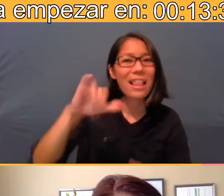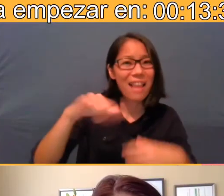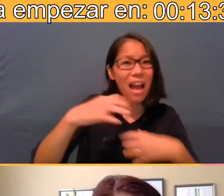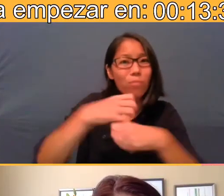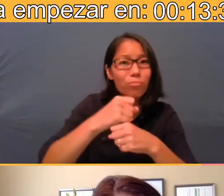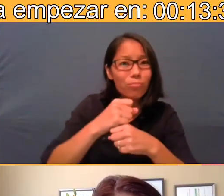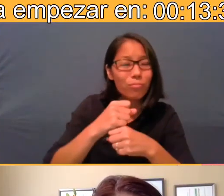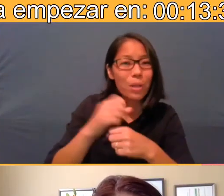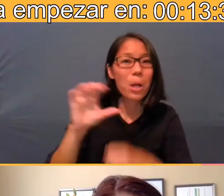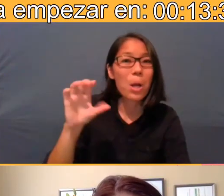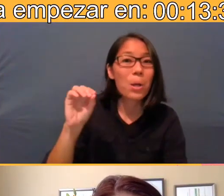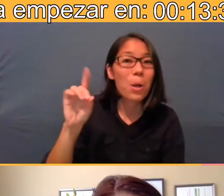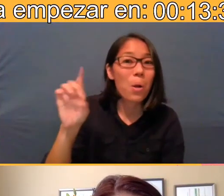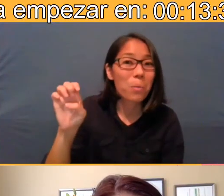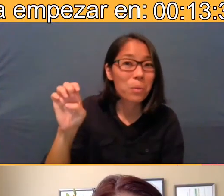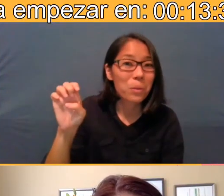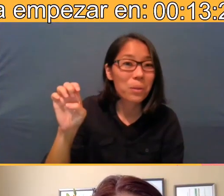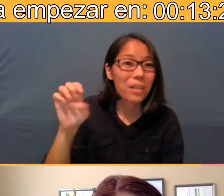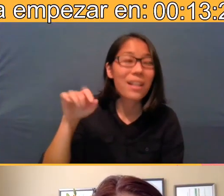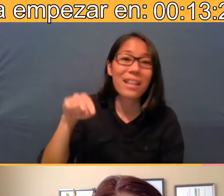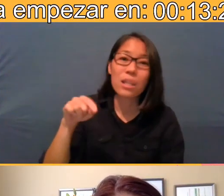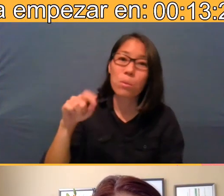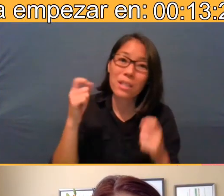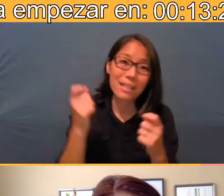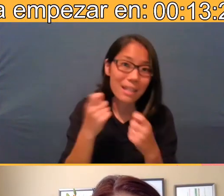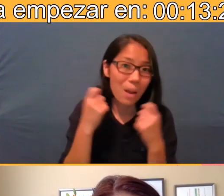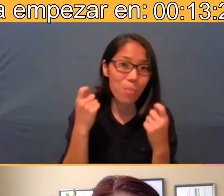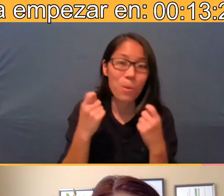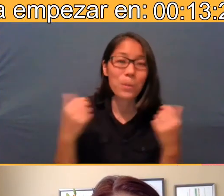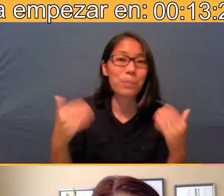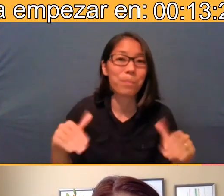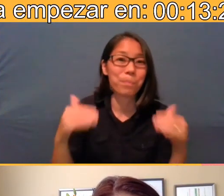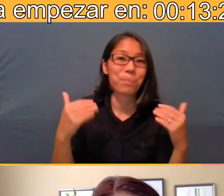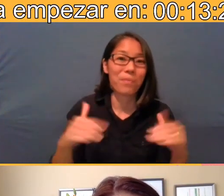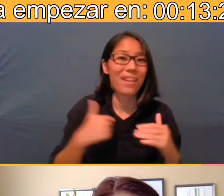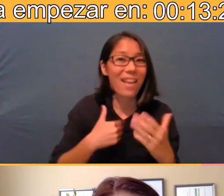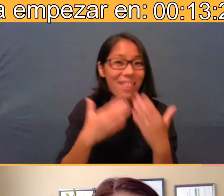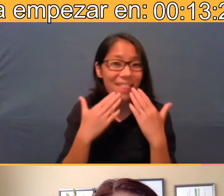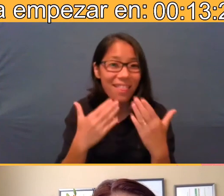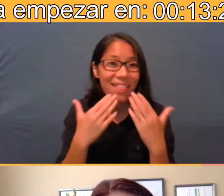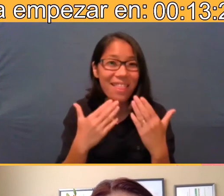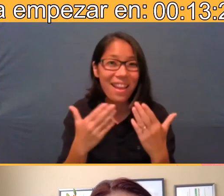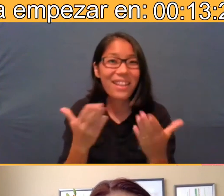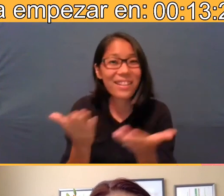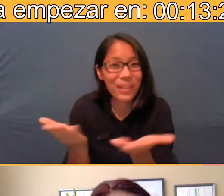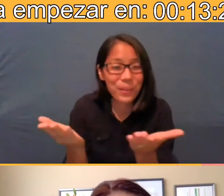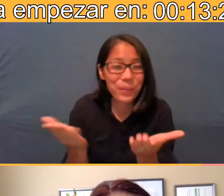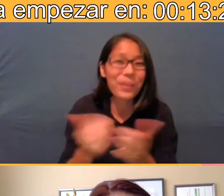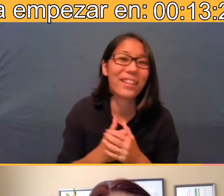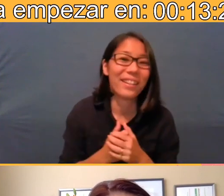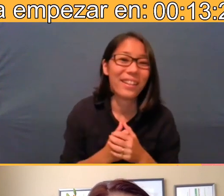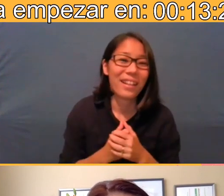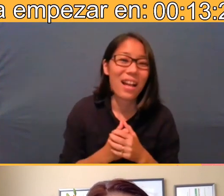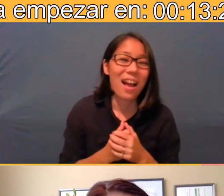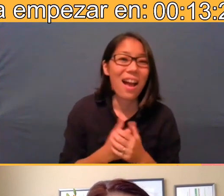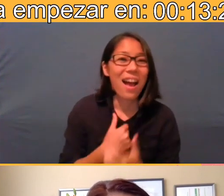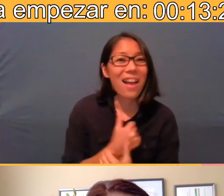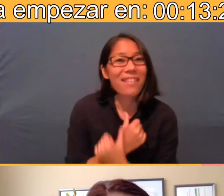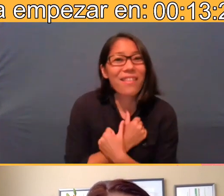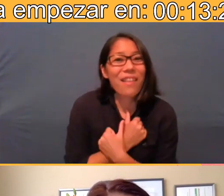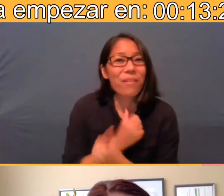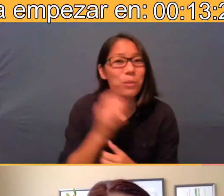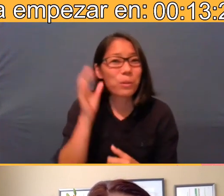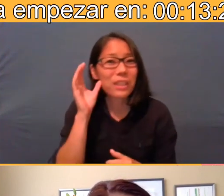coding. This was ceremony. And I thank you. And I'd love to